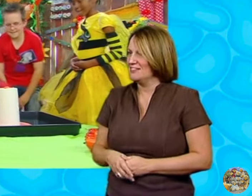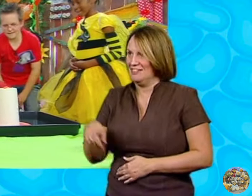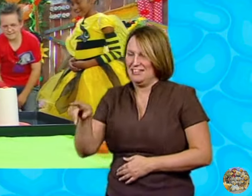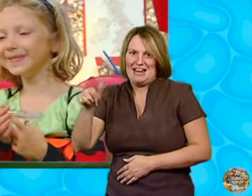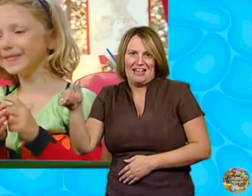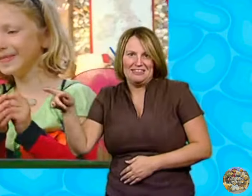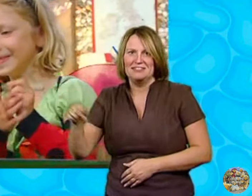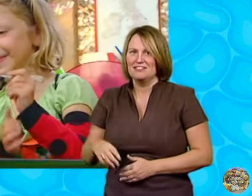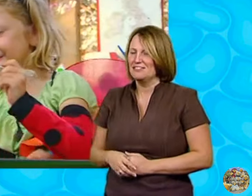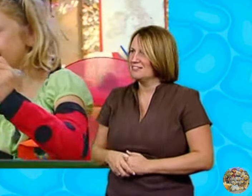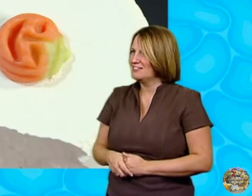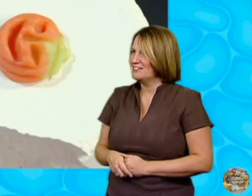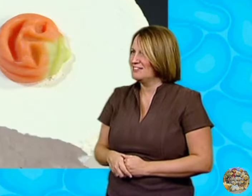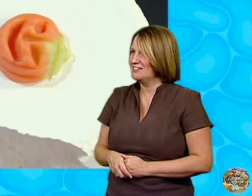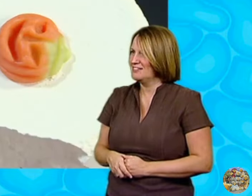Lily Rose is next.